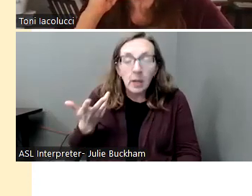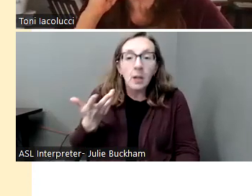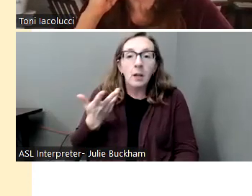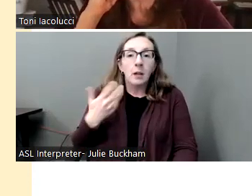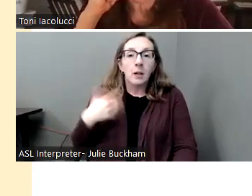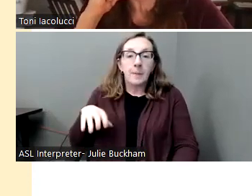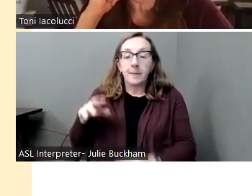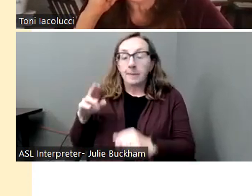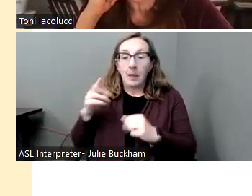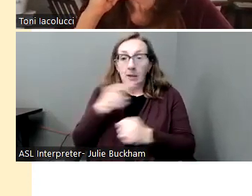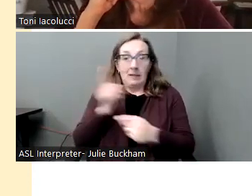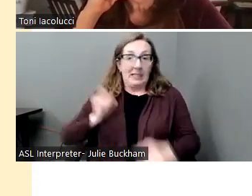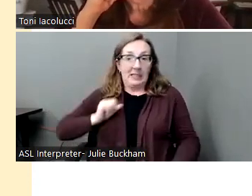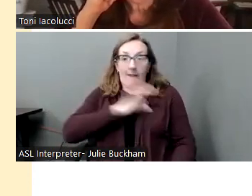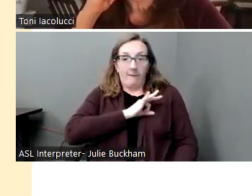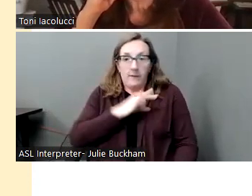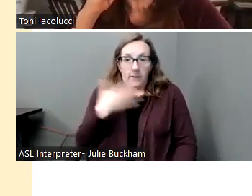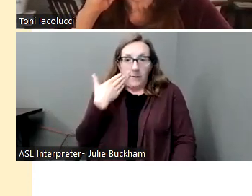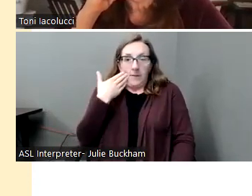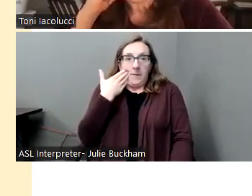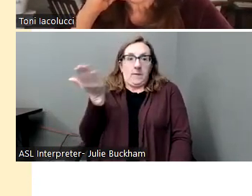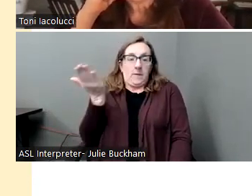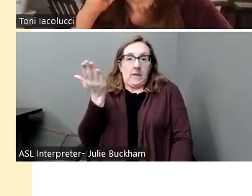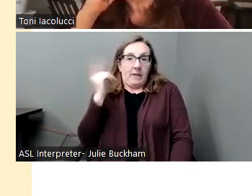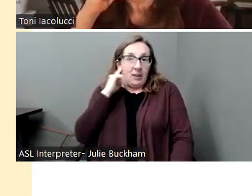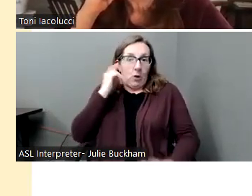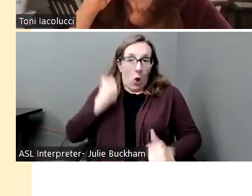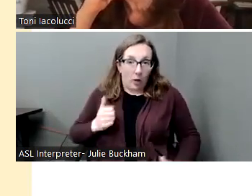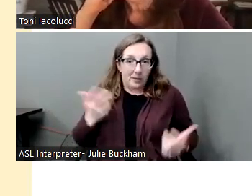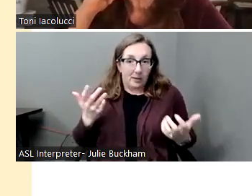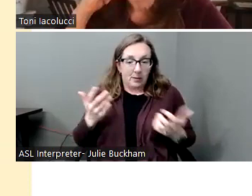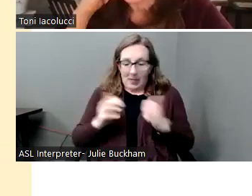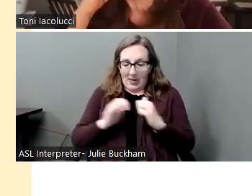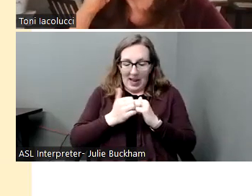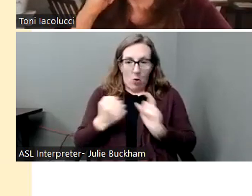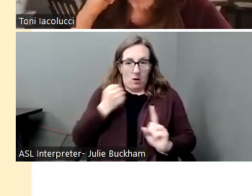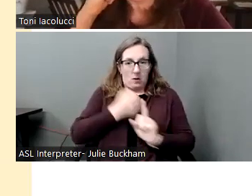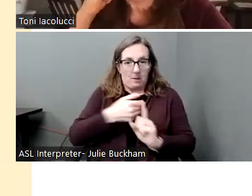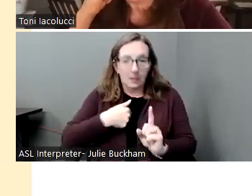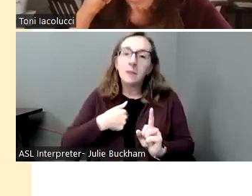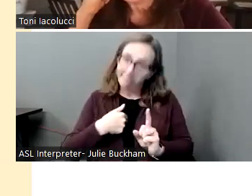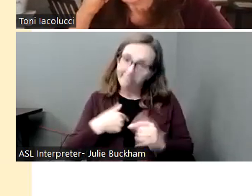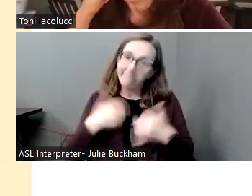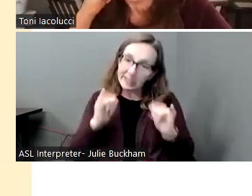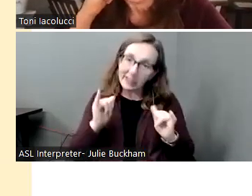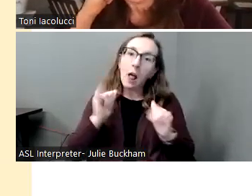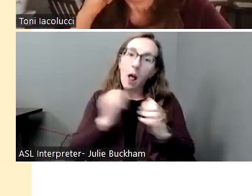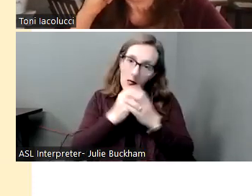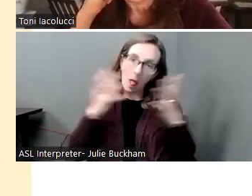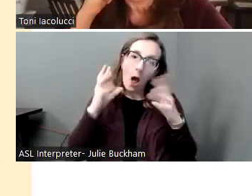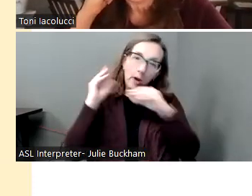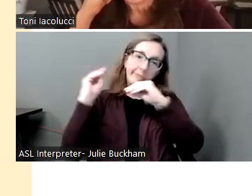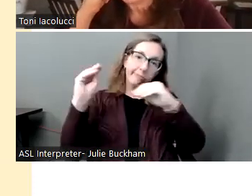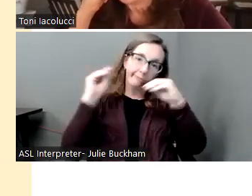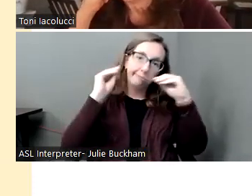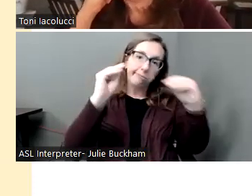facility staff are not aware of hearing loss and its implications. So I still have to do a lot of awareness raising and a